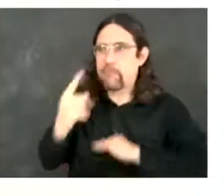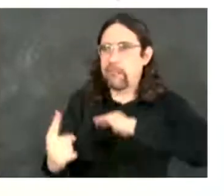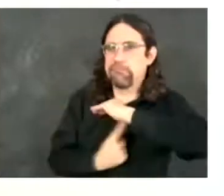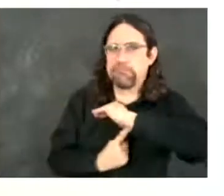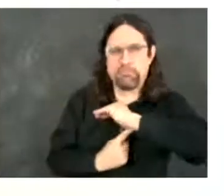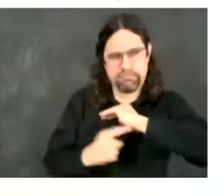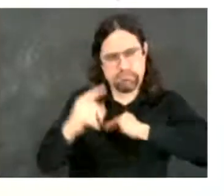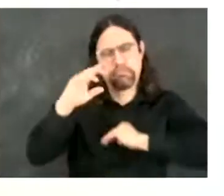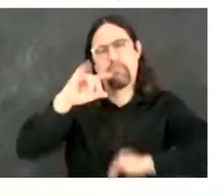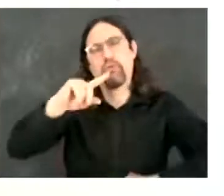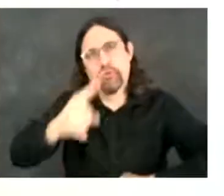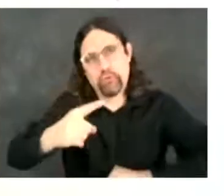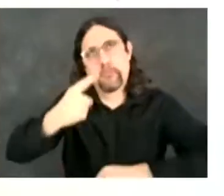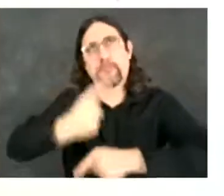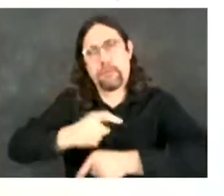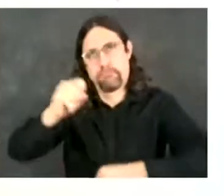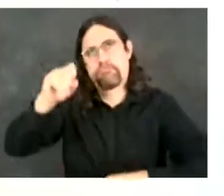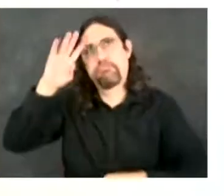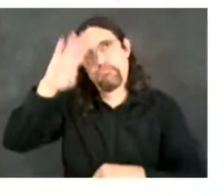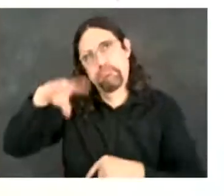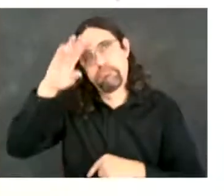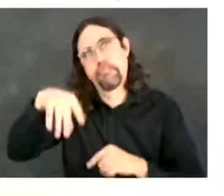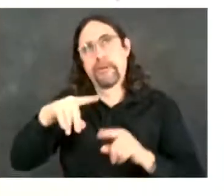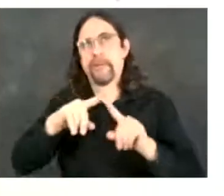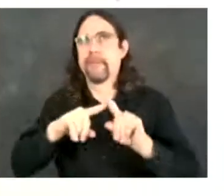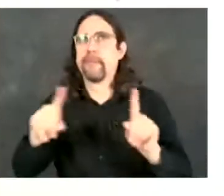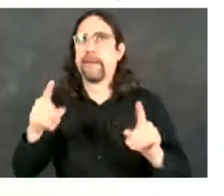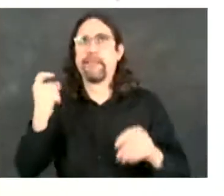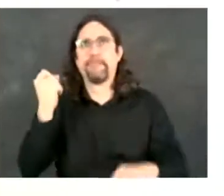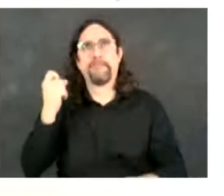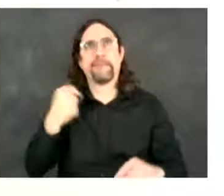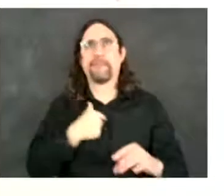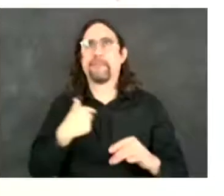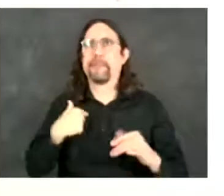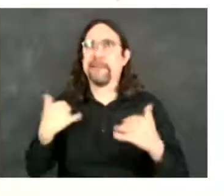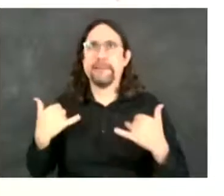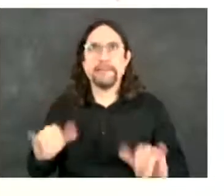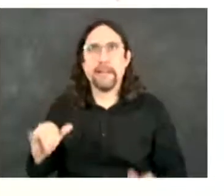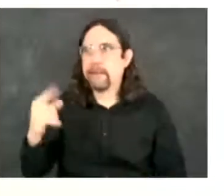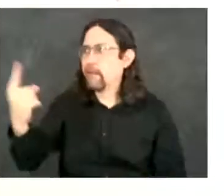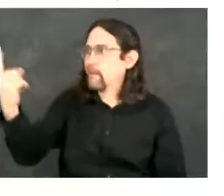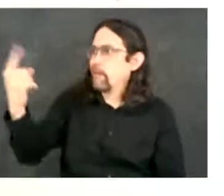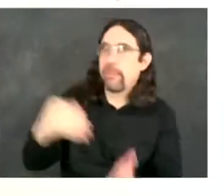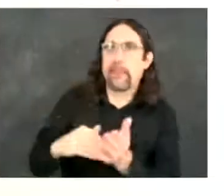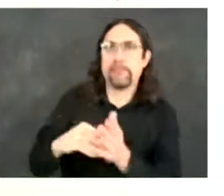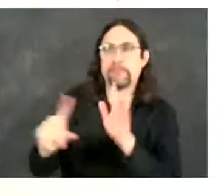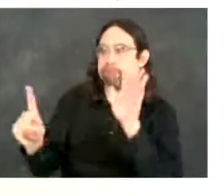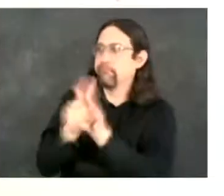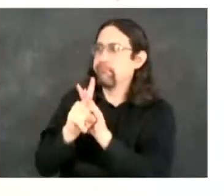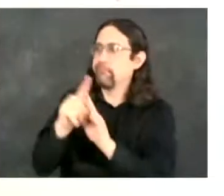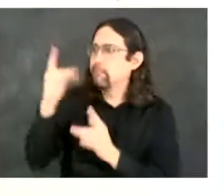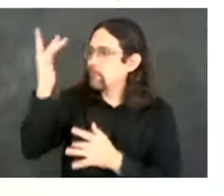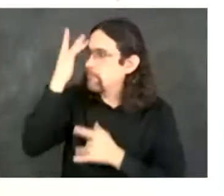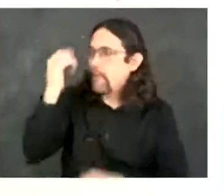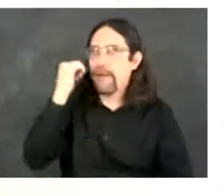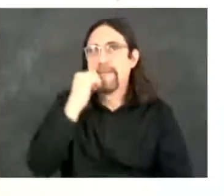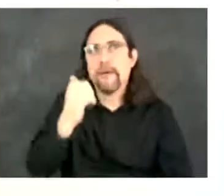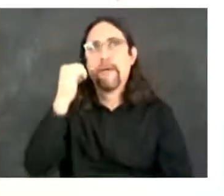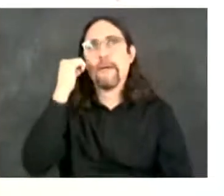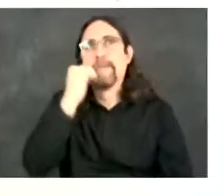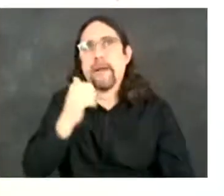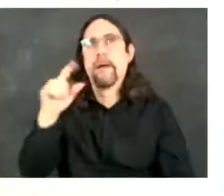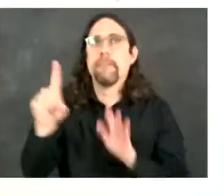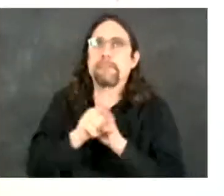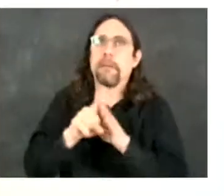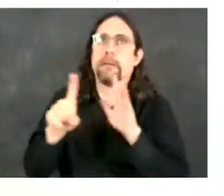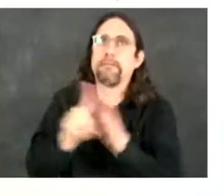the fact that we still have thousands of people being infected. To me, what that means, and happening all across the city. So to me, what that